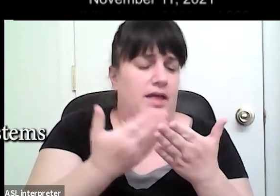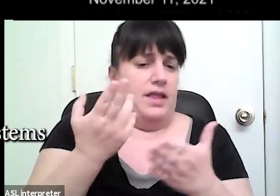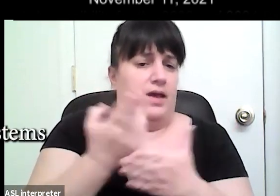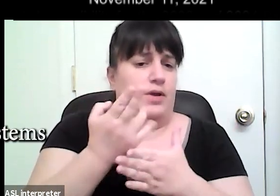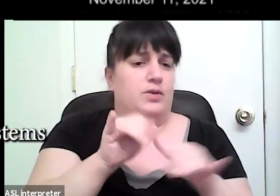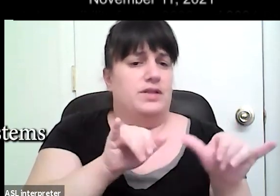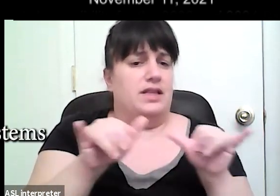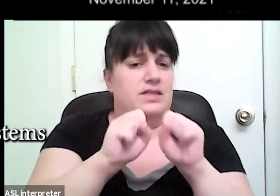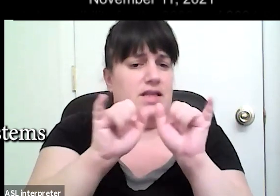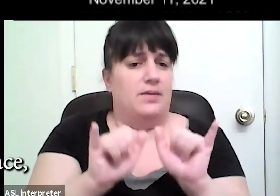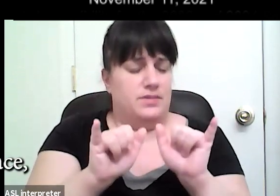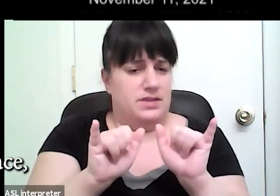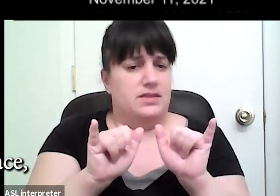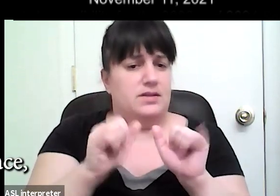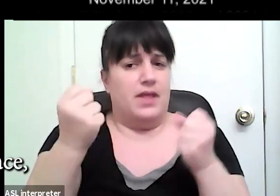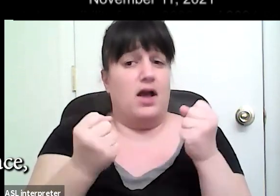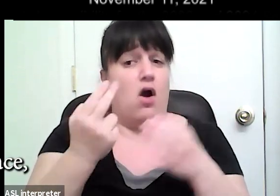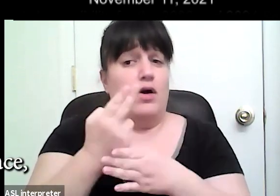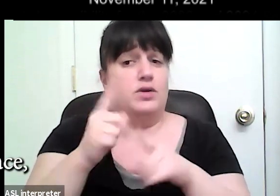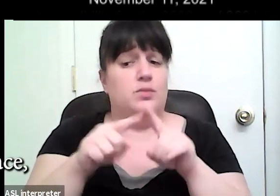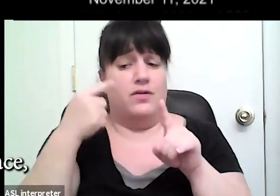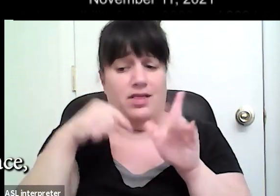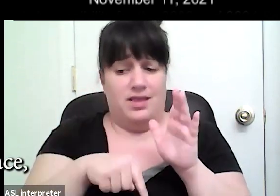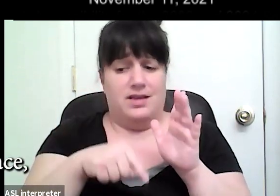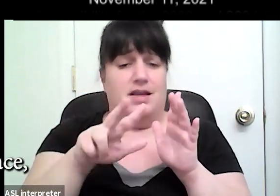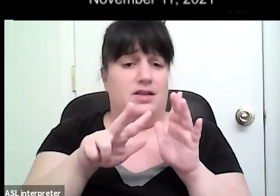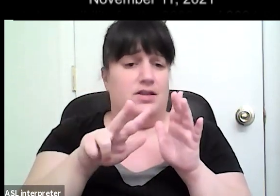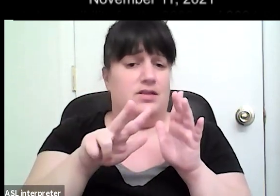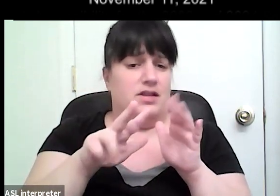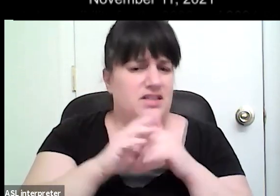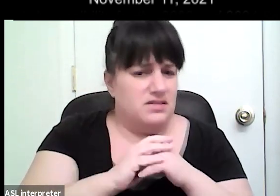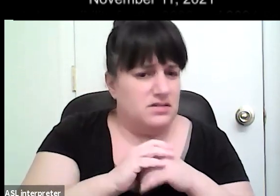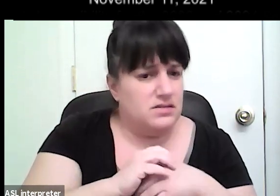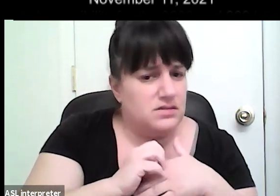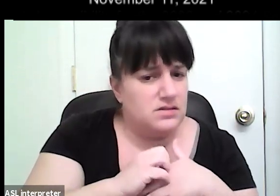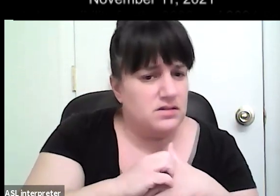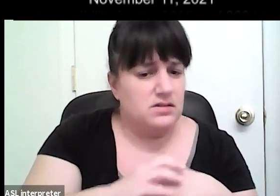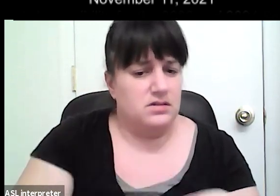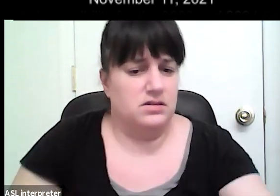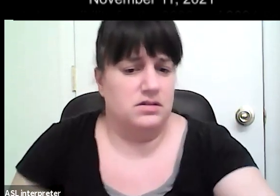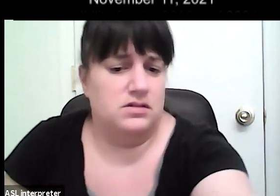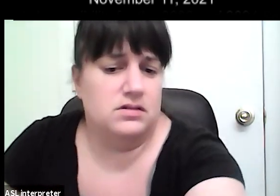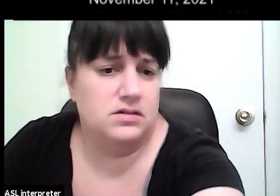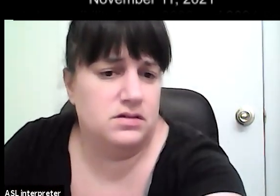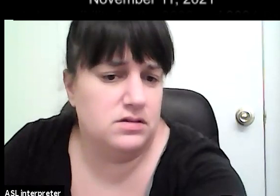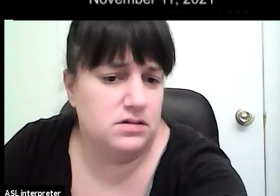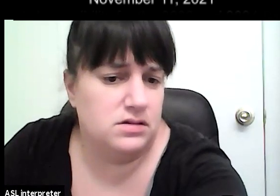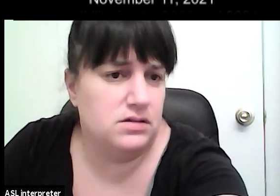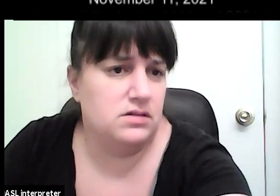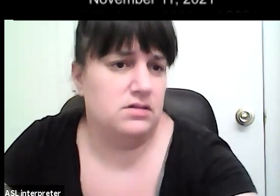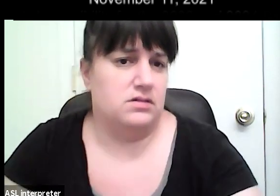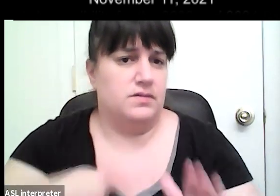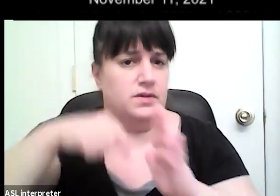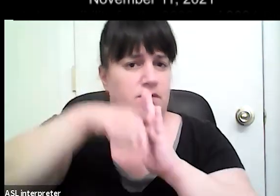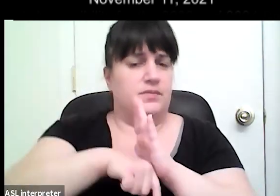same systems that cars use, except that in this case, it's in 3D space. And I sort of kind of got really deep